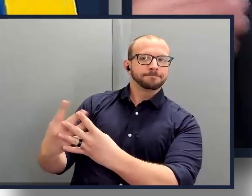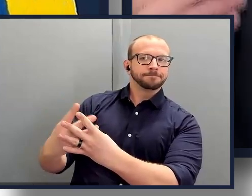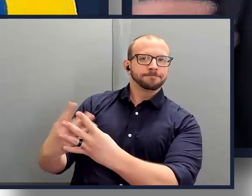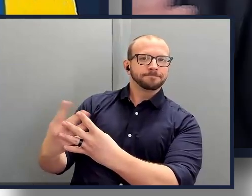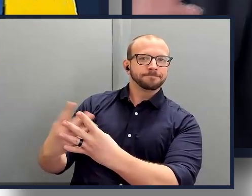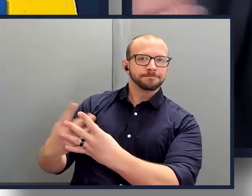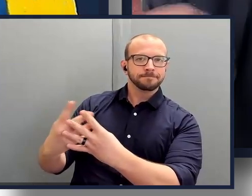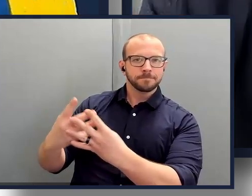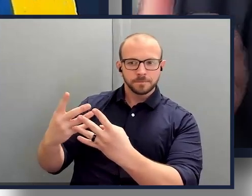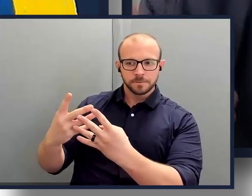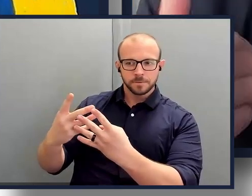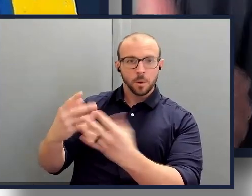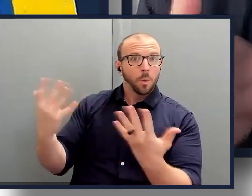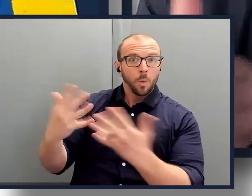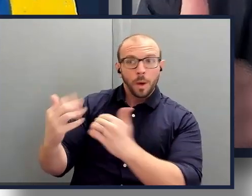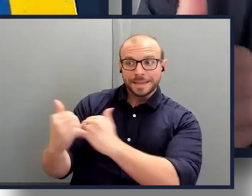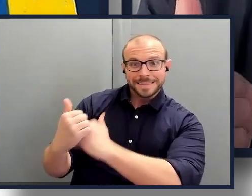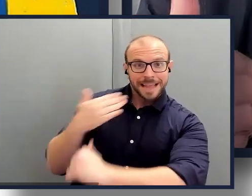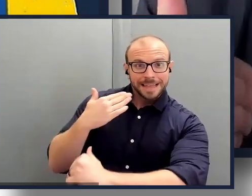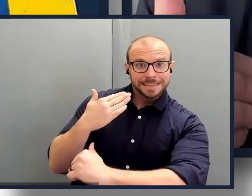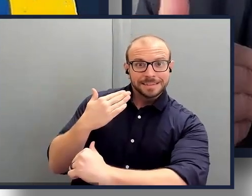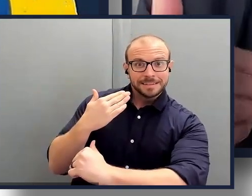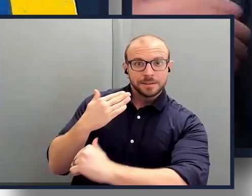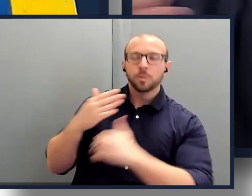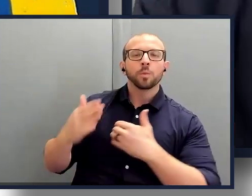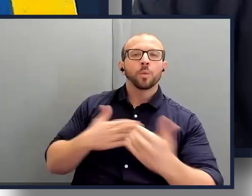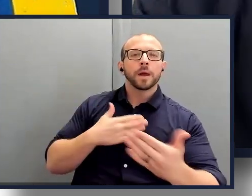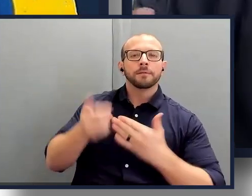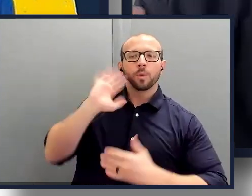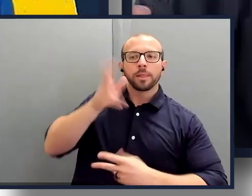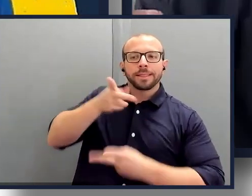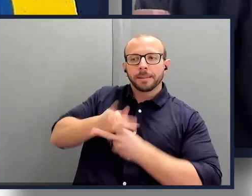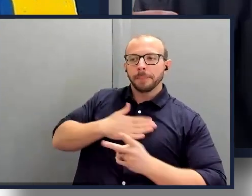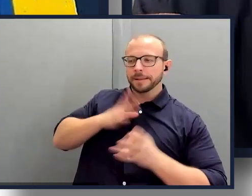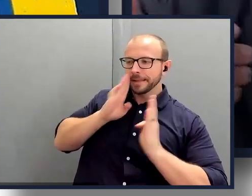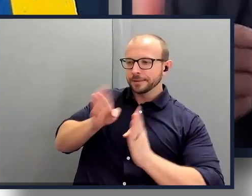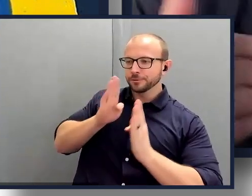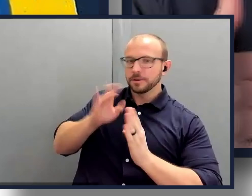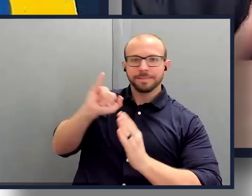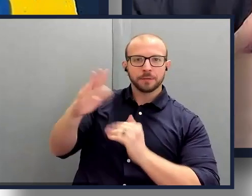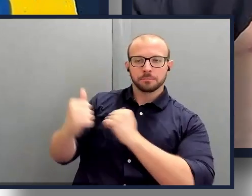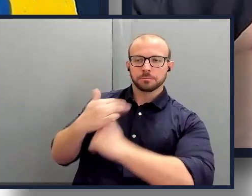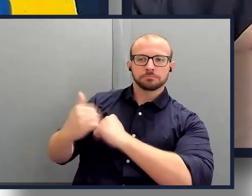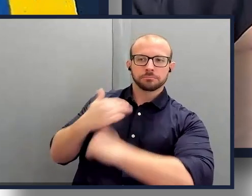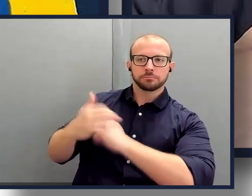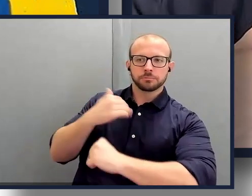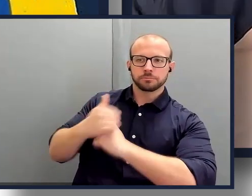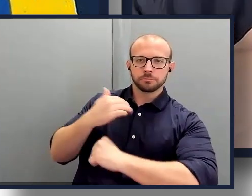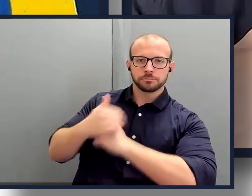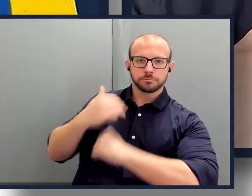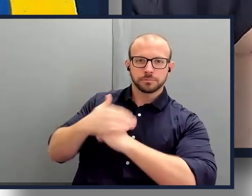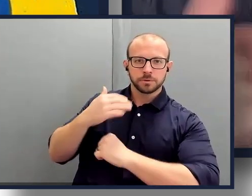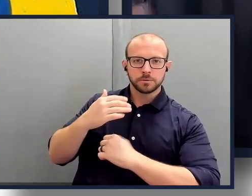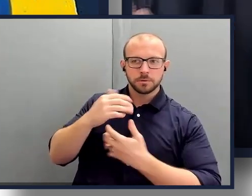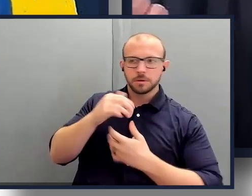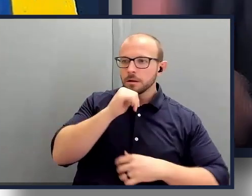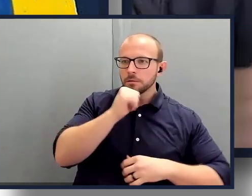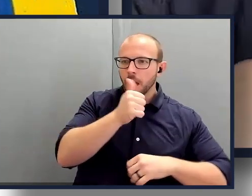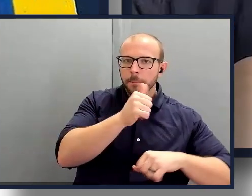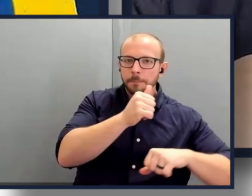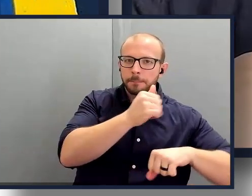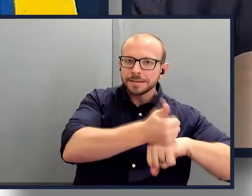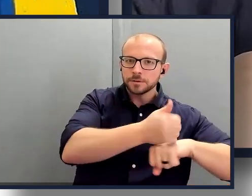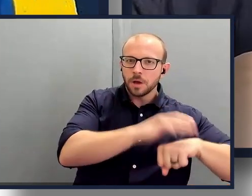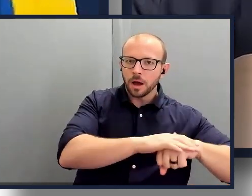on the material that's most likely to hold your attention and not based on what is